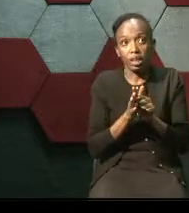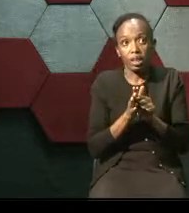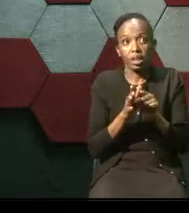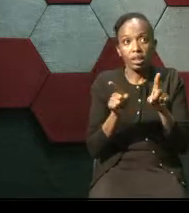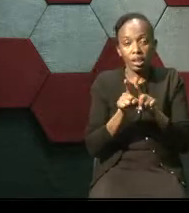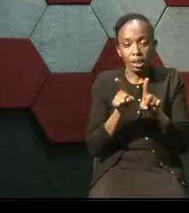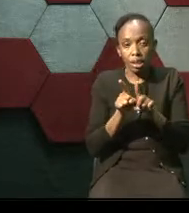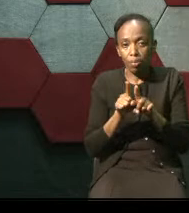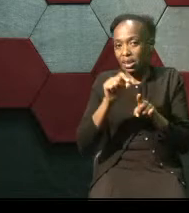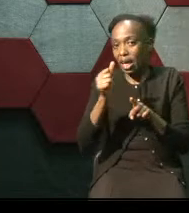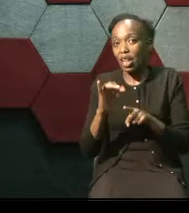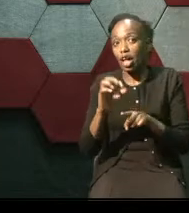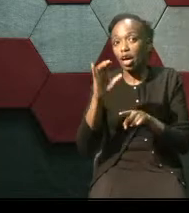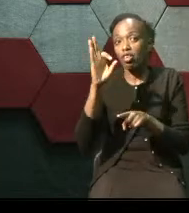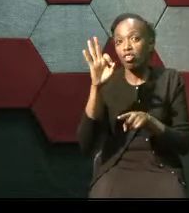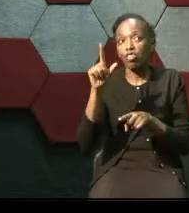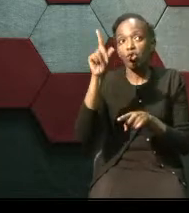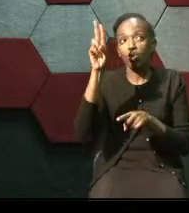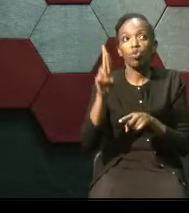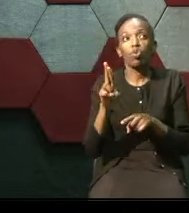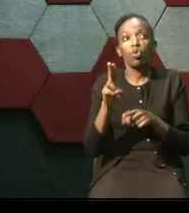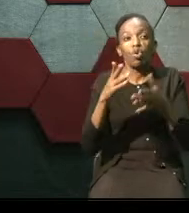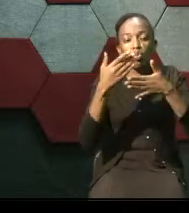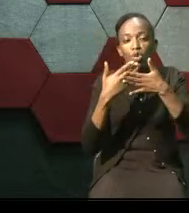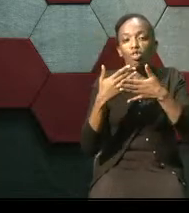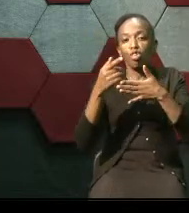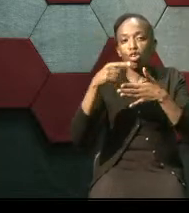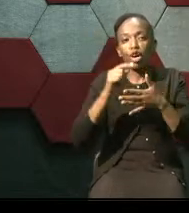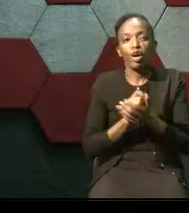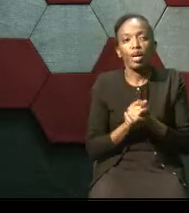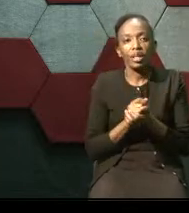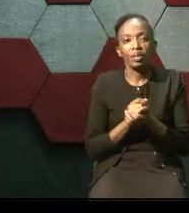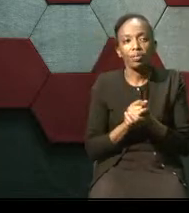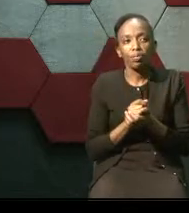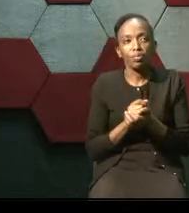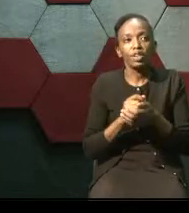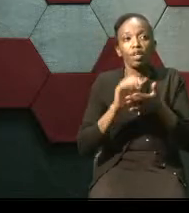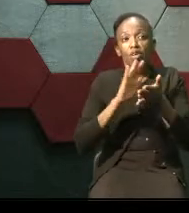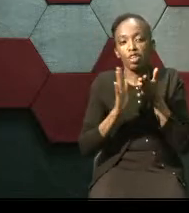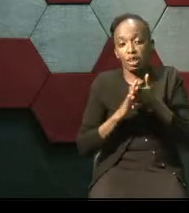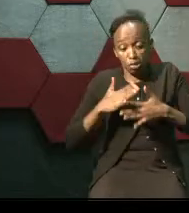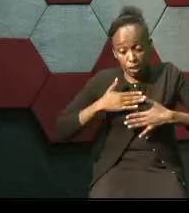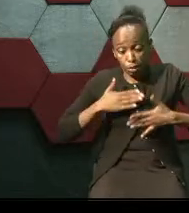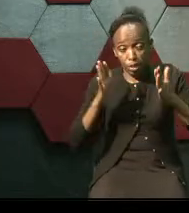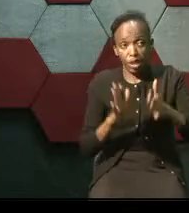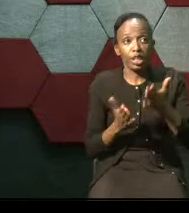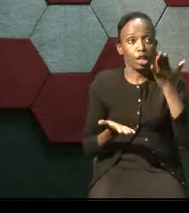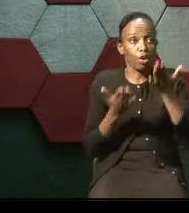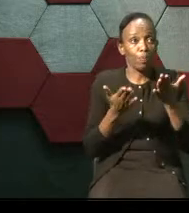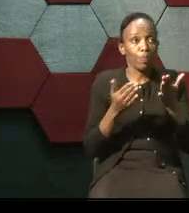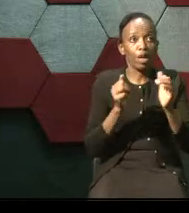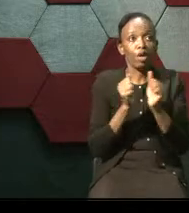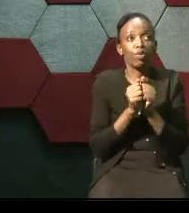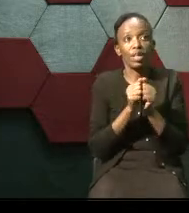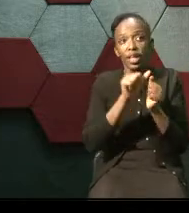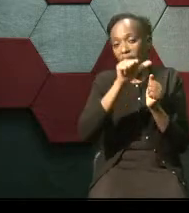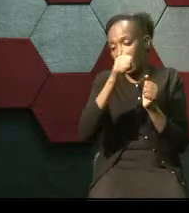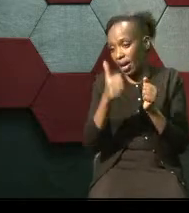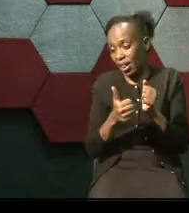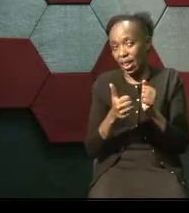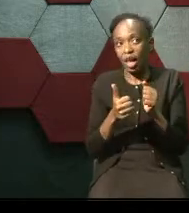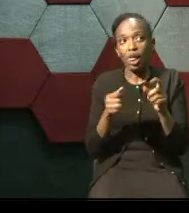Spanish influenza. Okay, for our rapid Covix breathalyzer compared to any